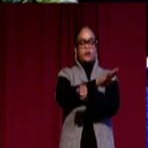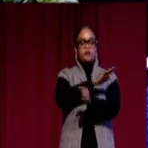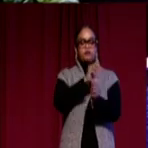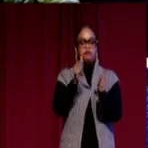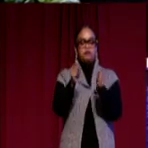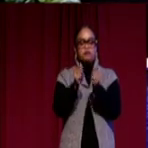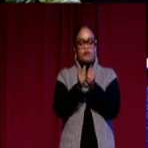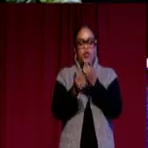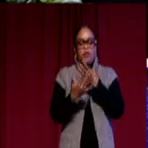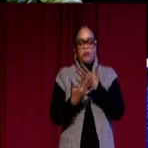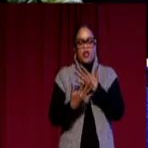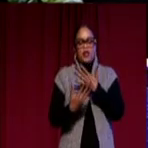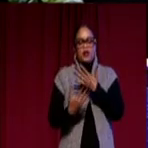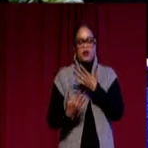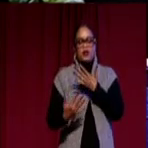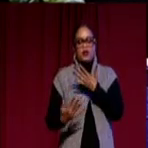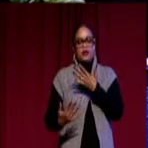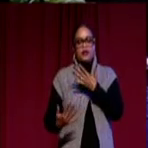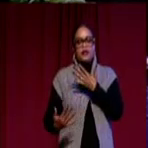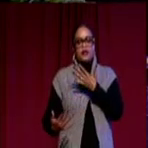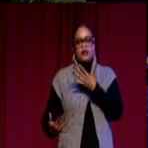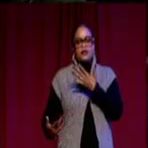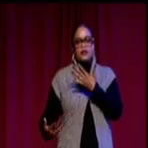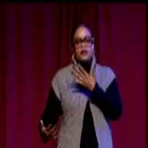filled with blood